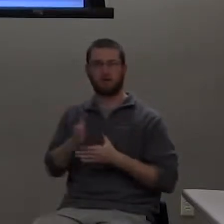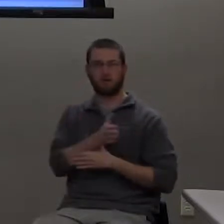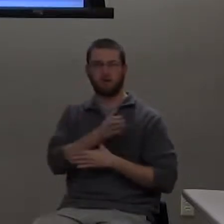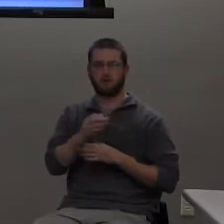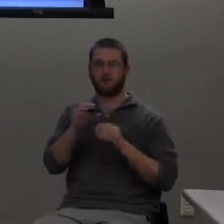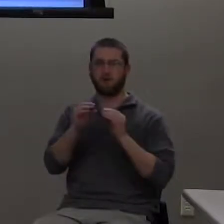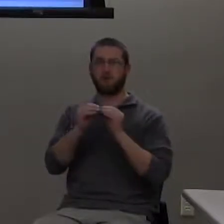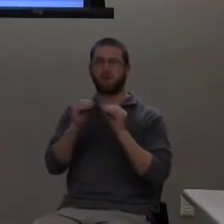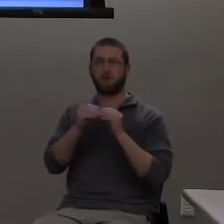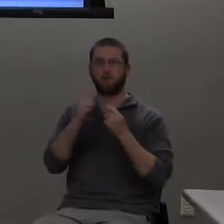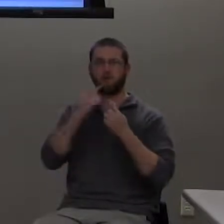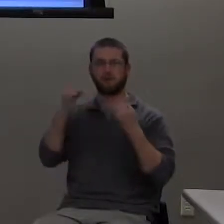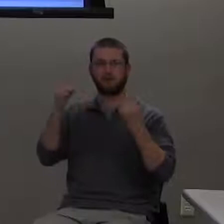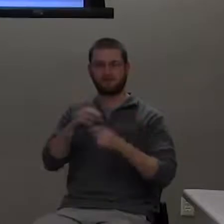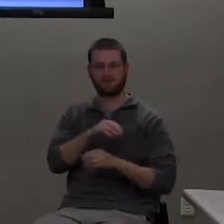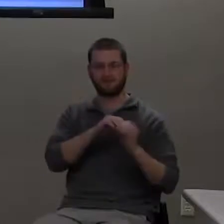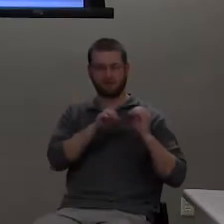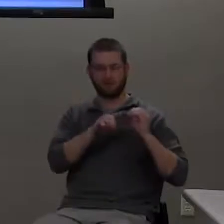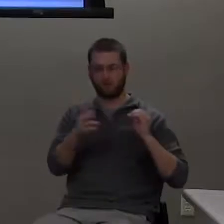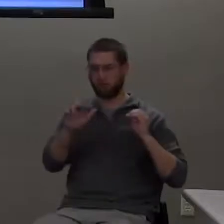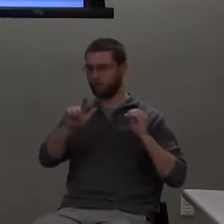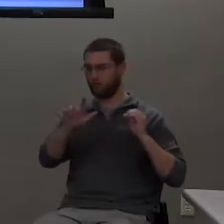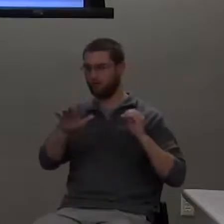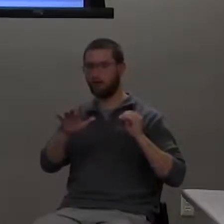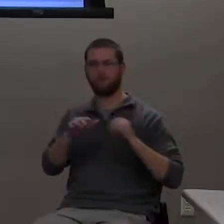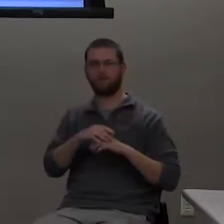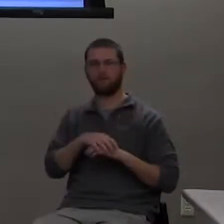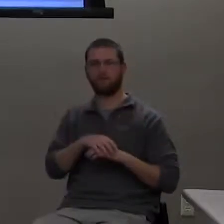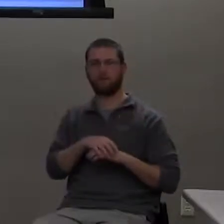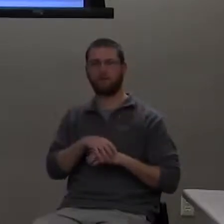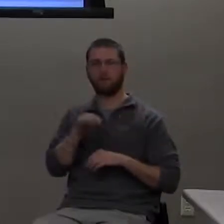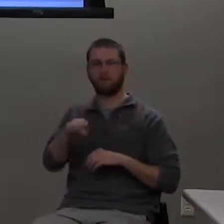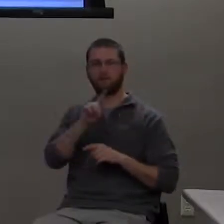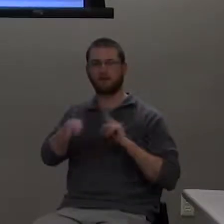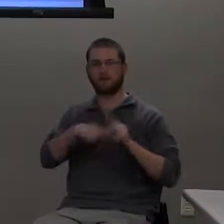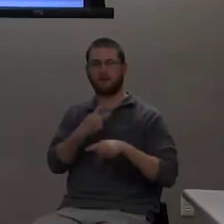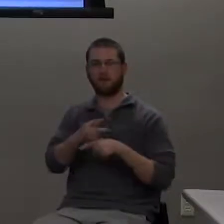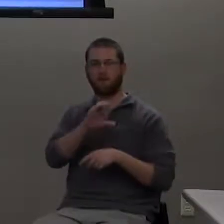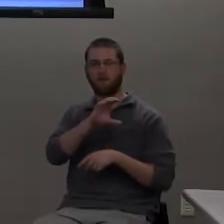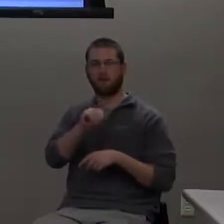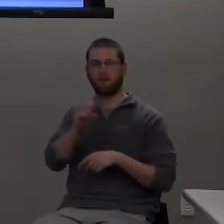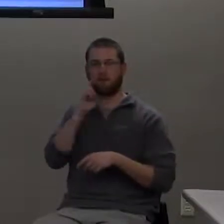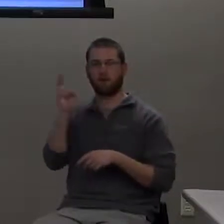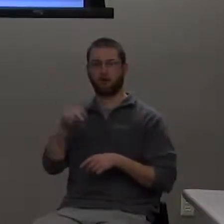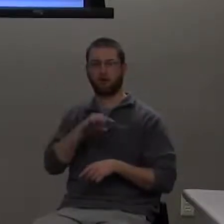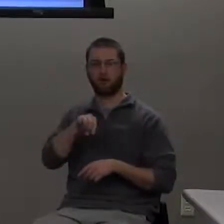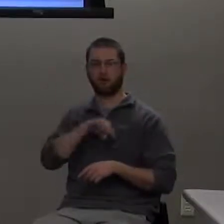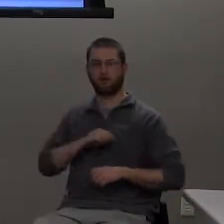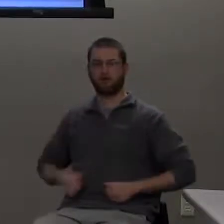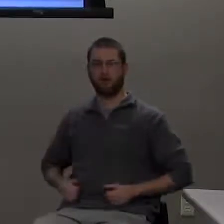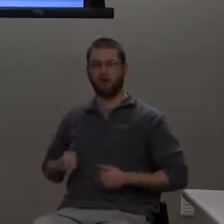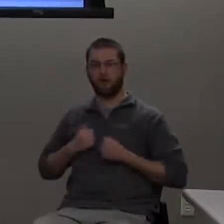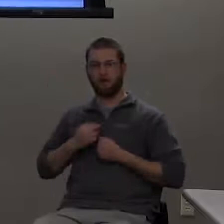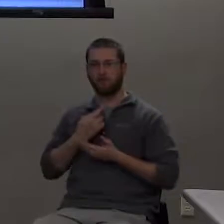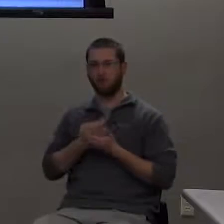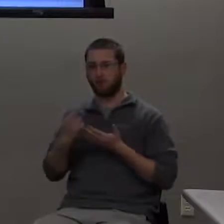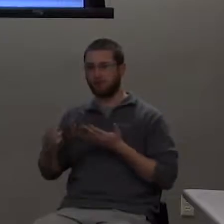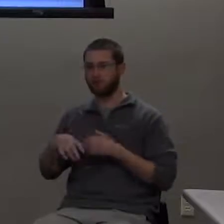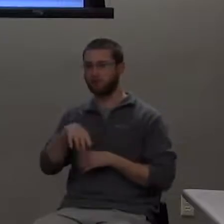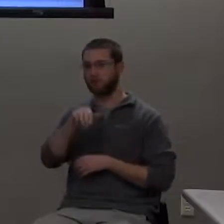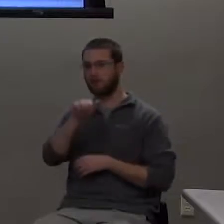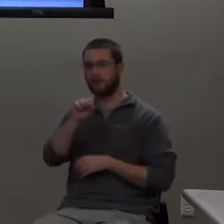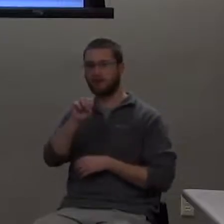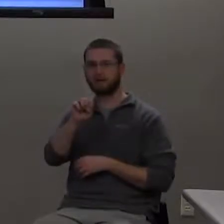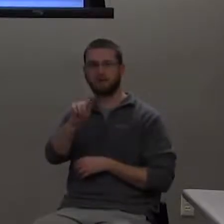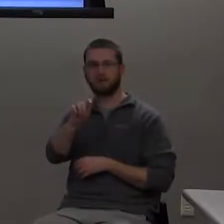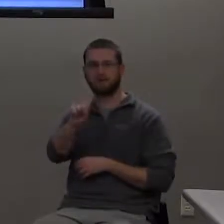more success in the 0 to 25 range. But these are the types of companies that will look at our quality of life, our resources, our assets, and wanna be here in the